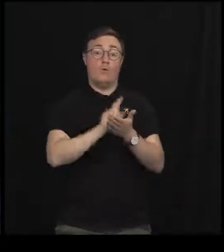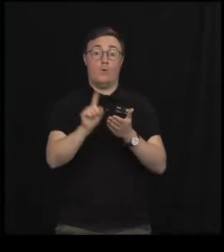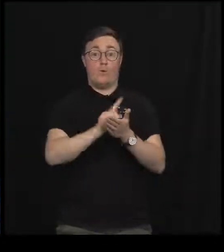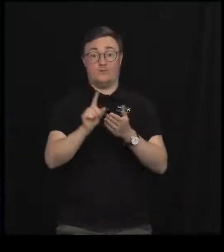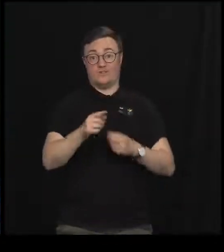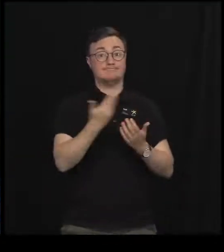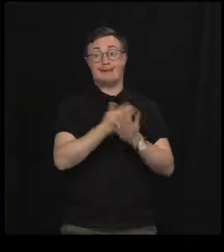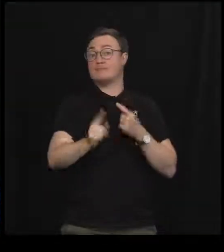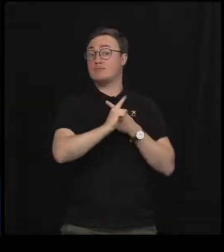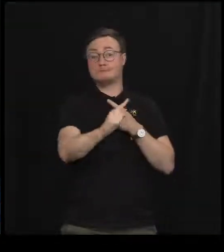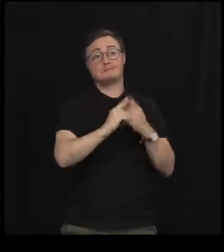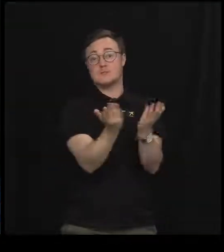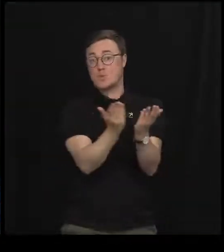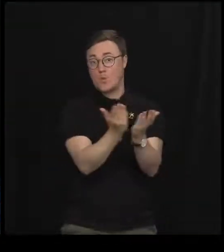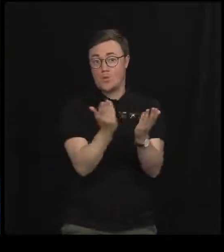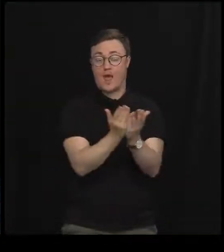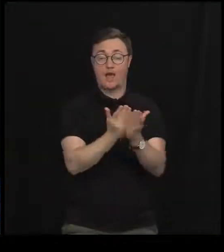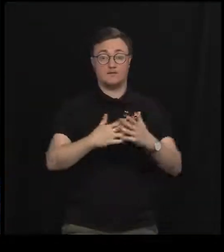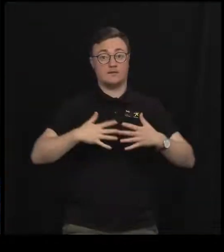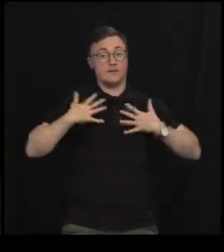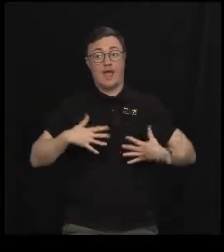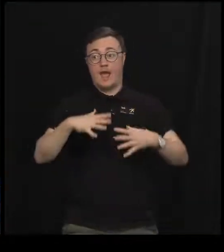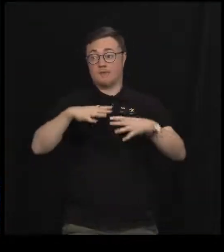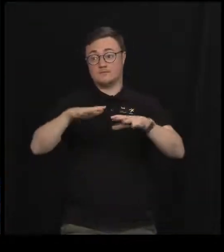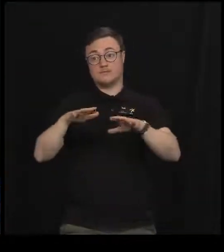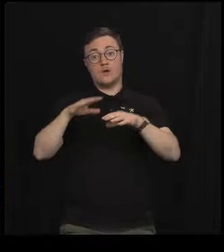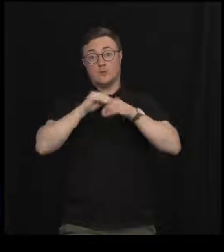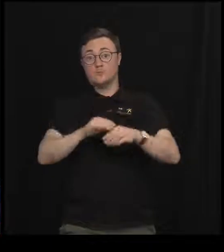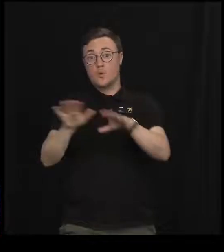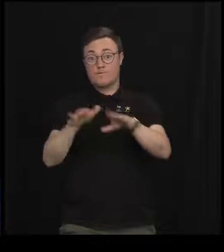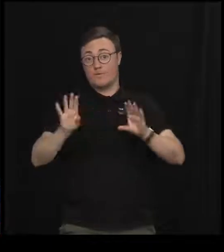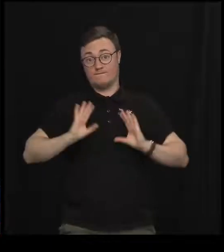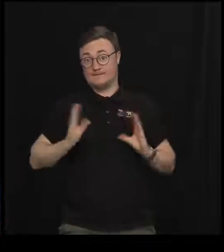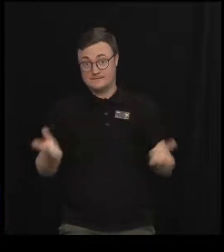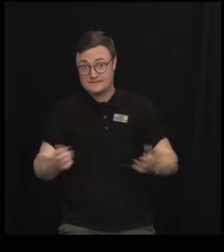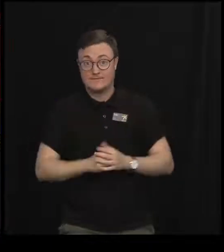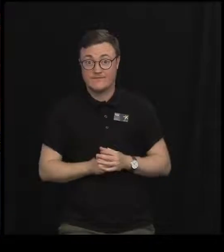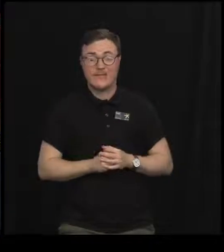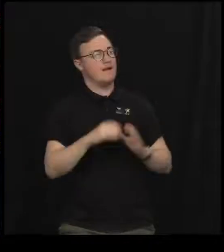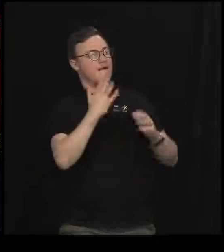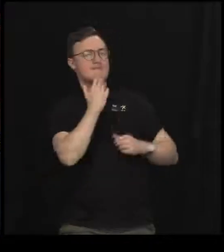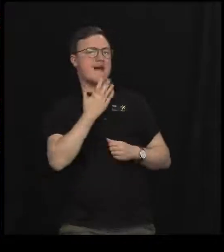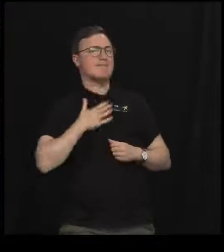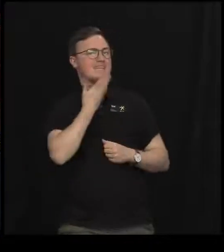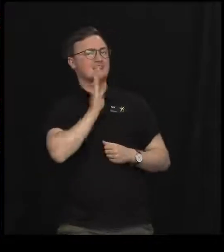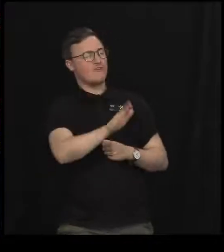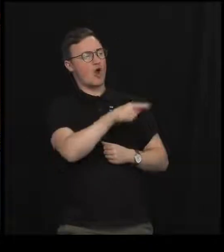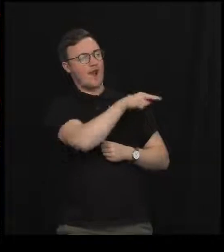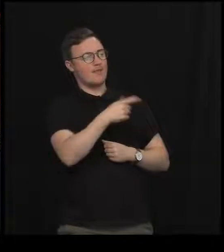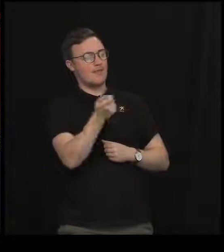particularly children, are not care, etc. So who would like to speak to that?